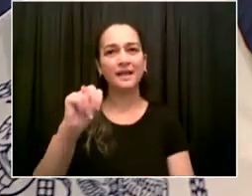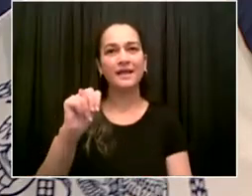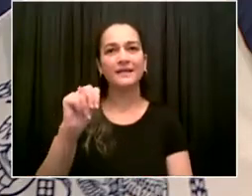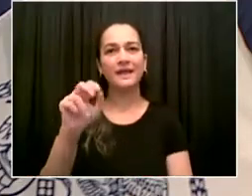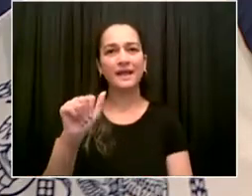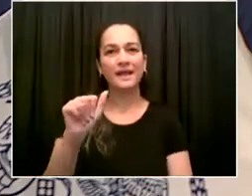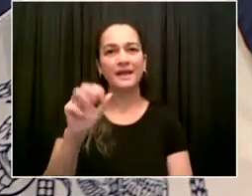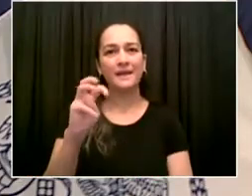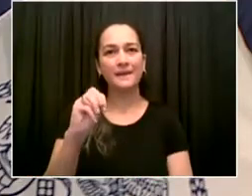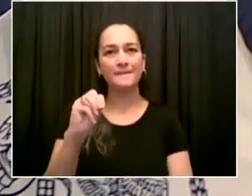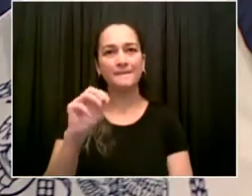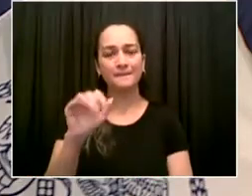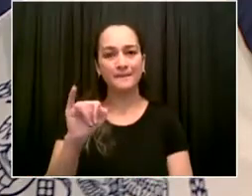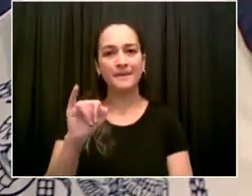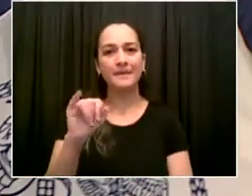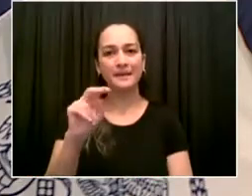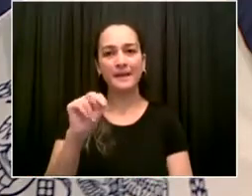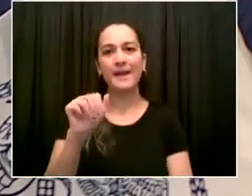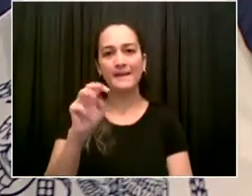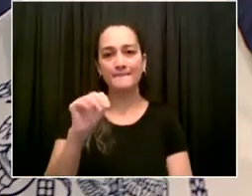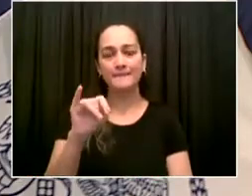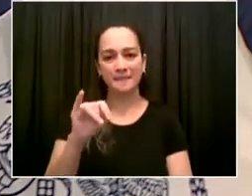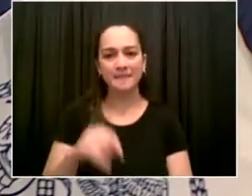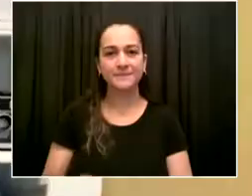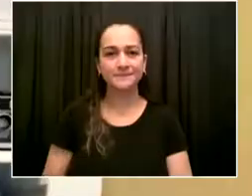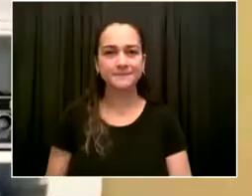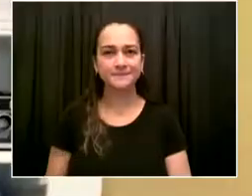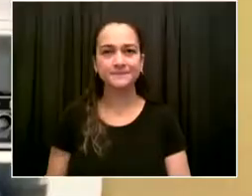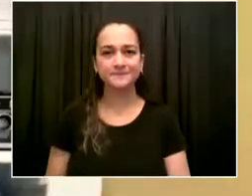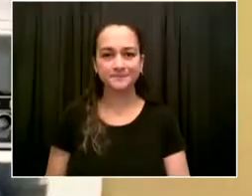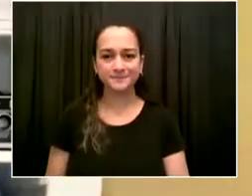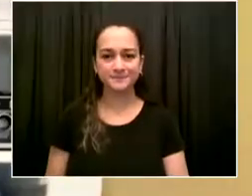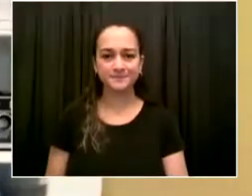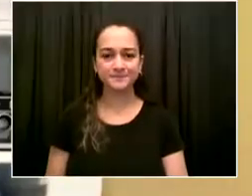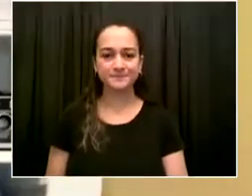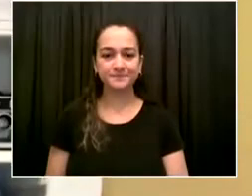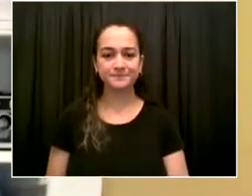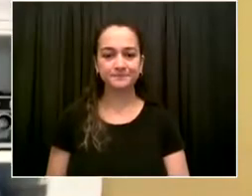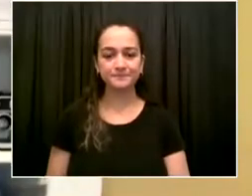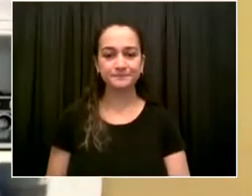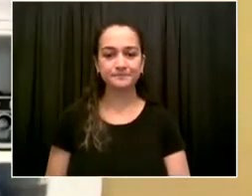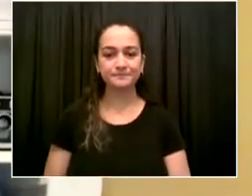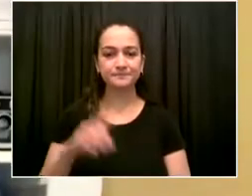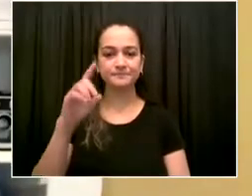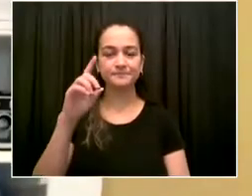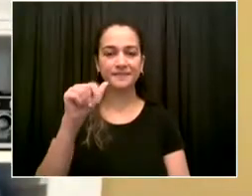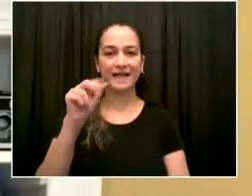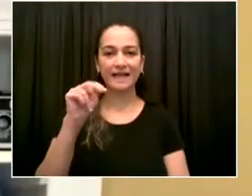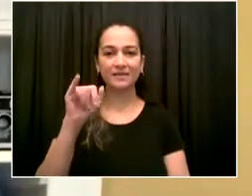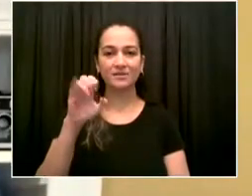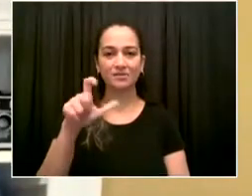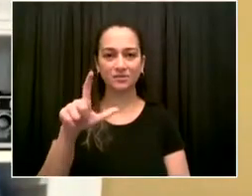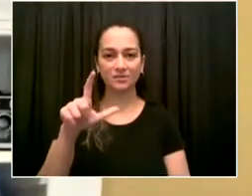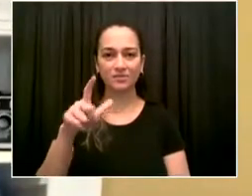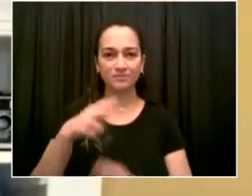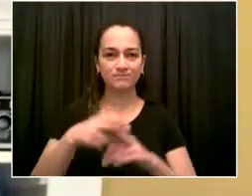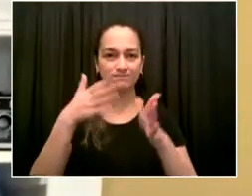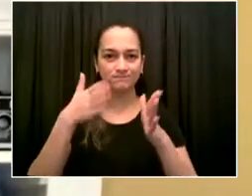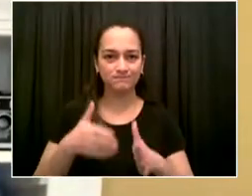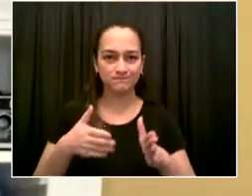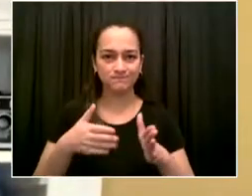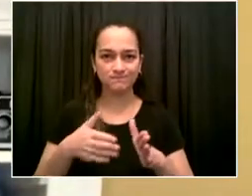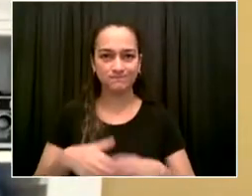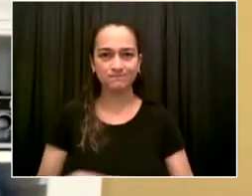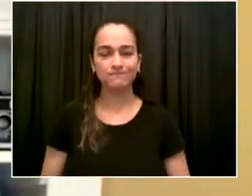Mayor, thank you very much. And so good to be with you and the First Lady. And thank you for your leadership. As the